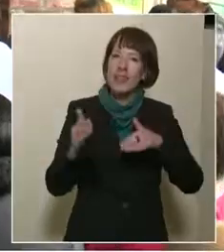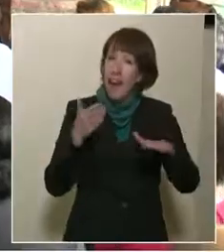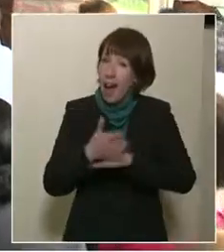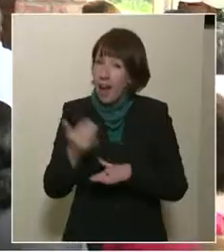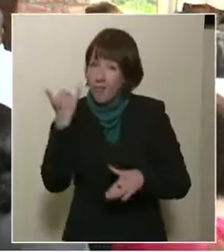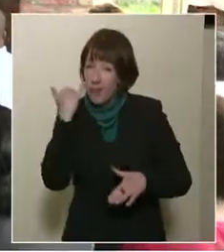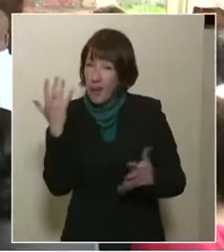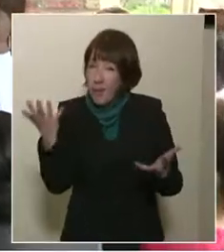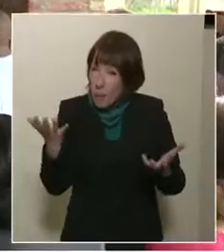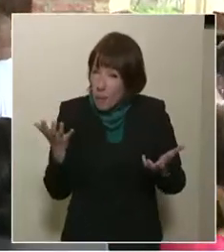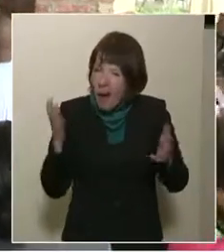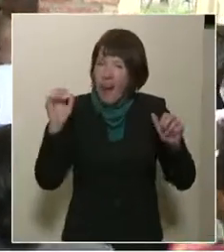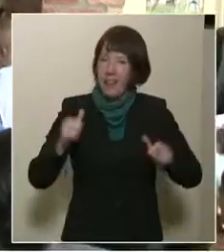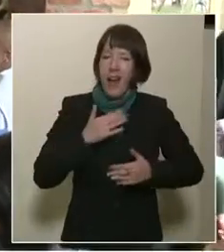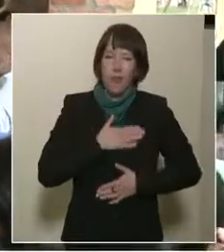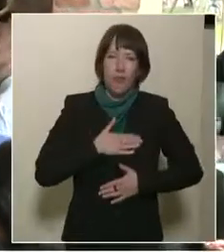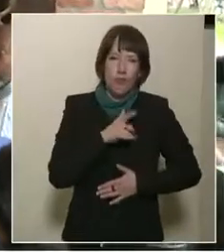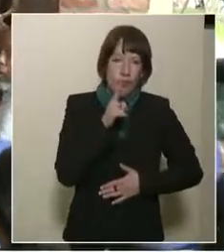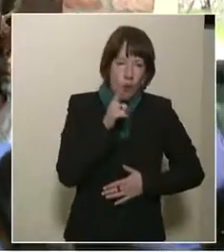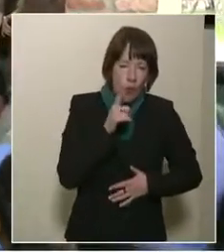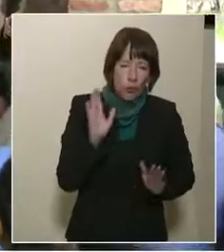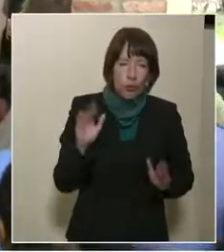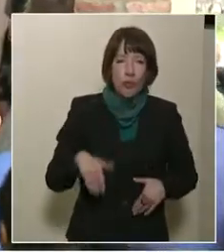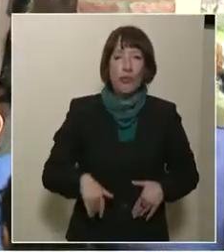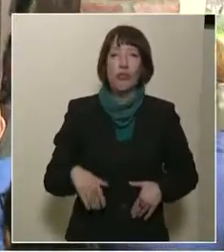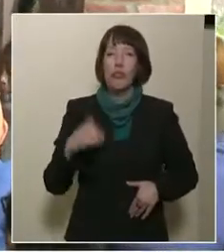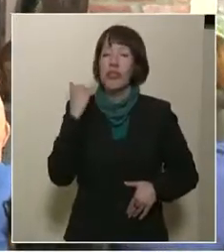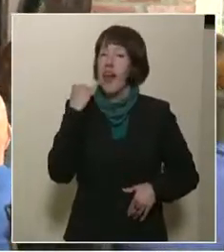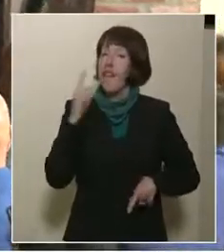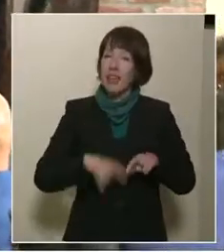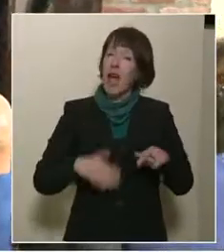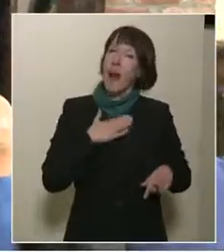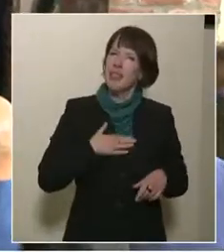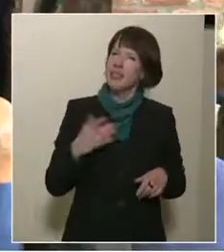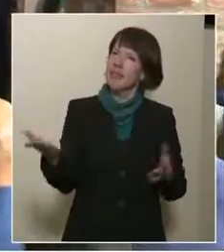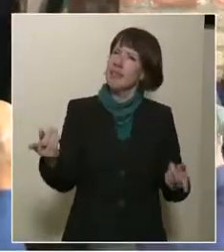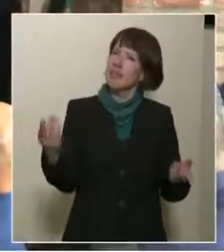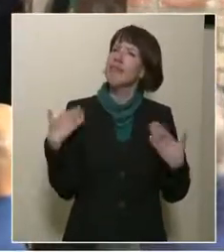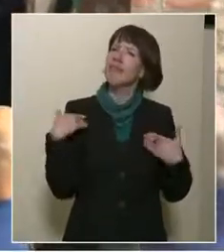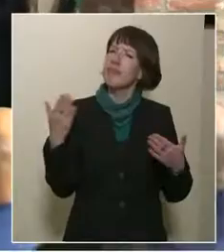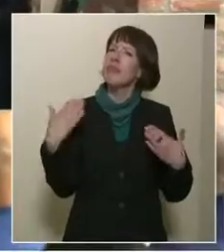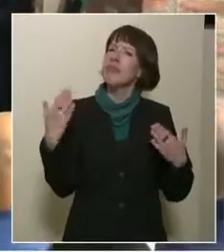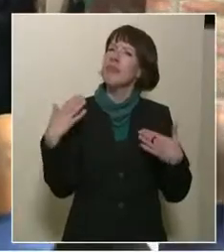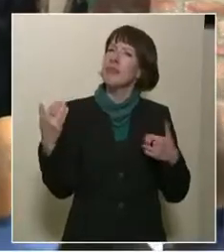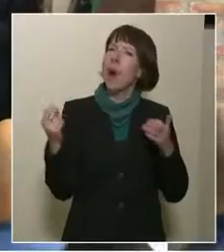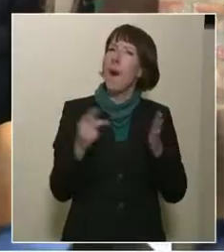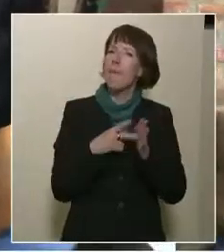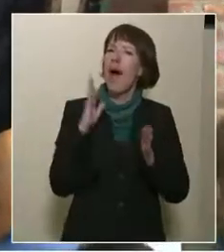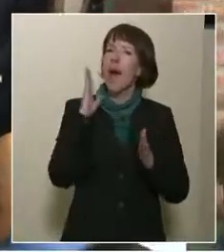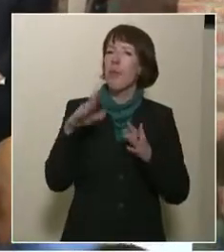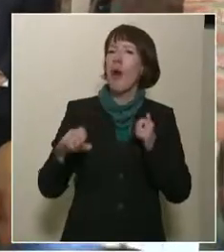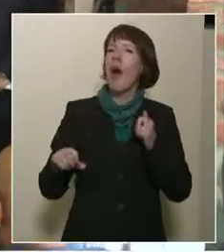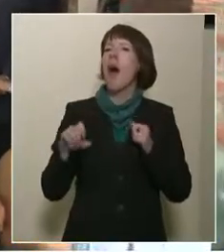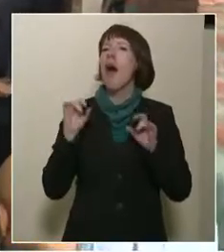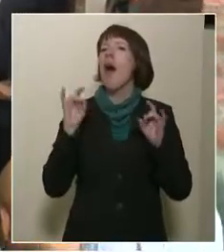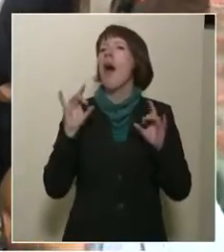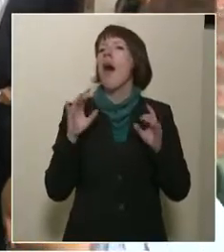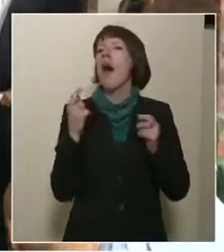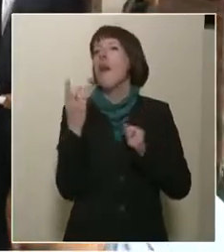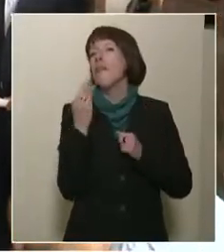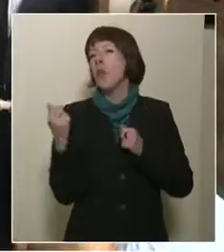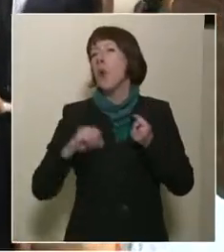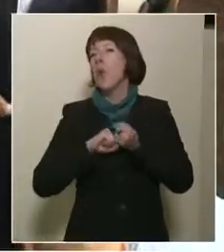you like. And if you can't come afterwards, please come back. I'm going to put a few shameless little plugs in here. My name is